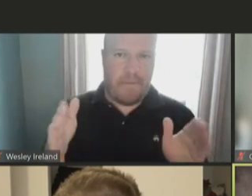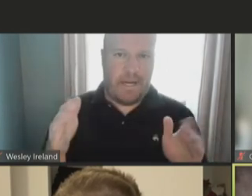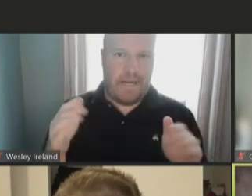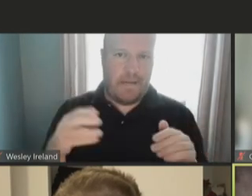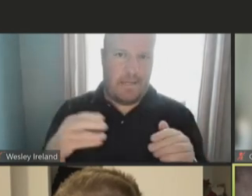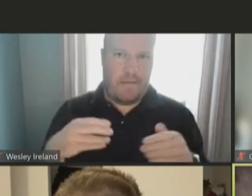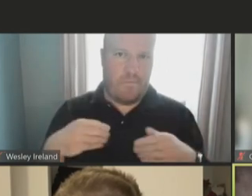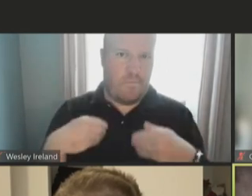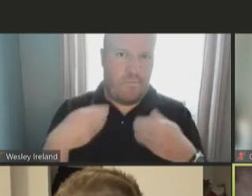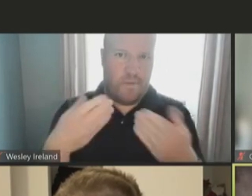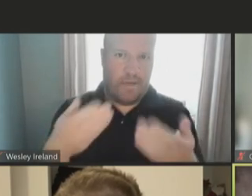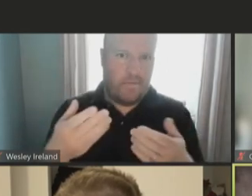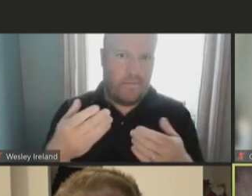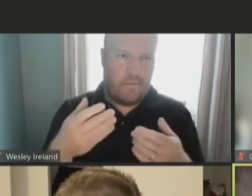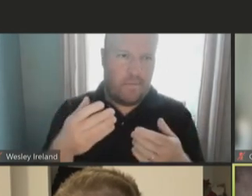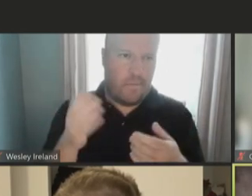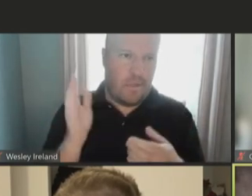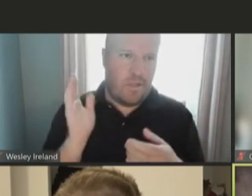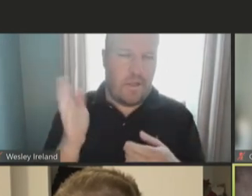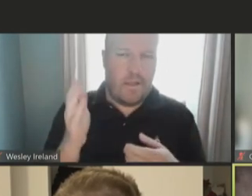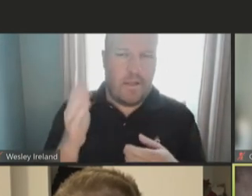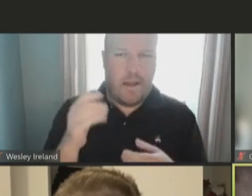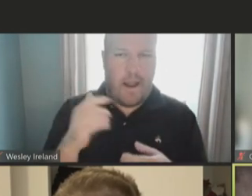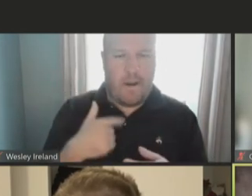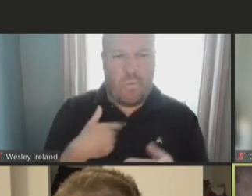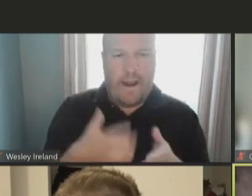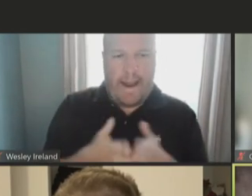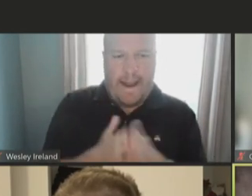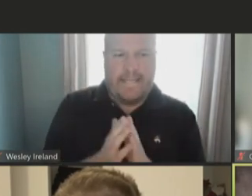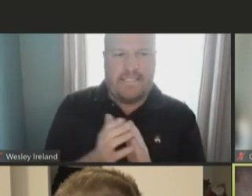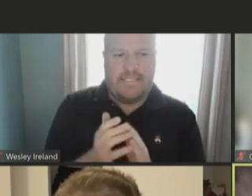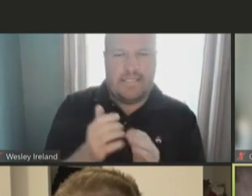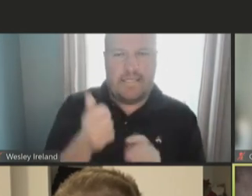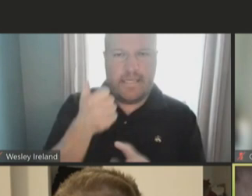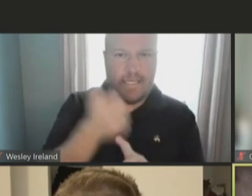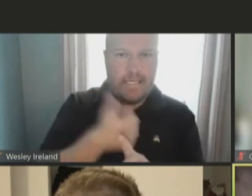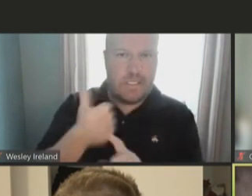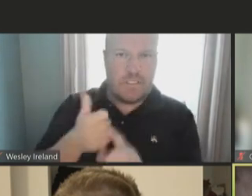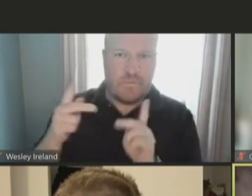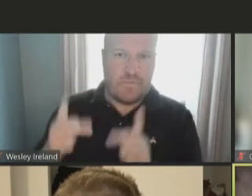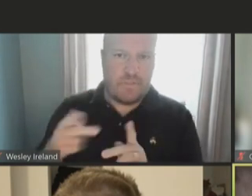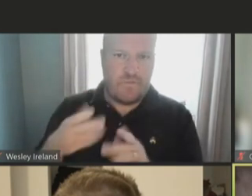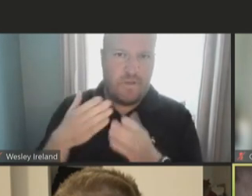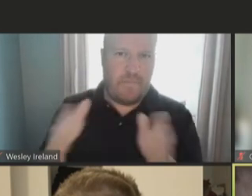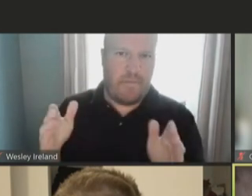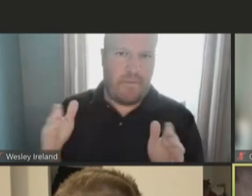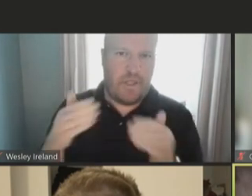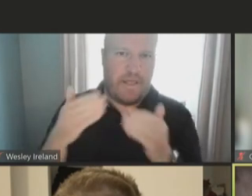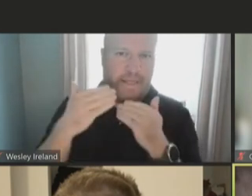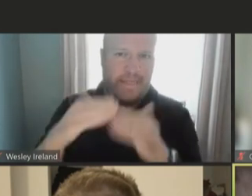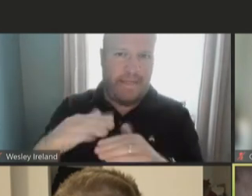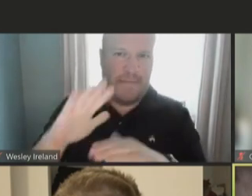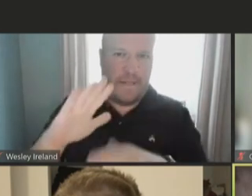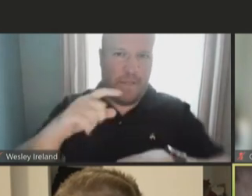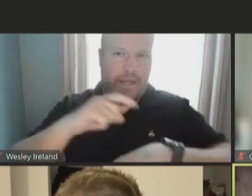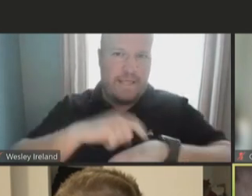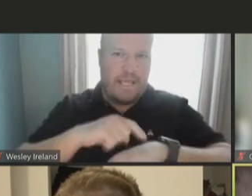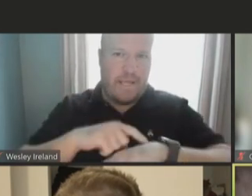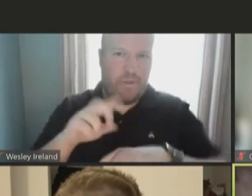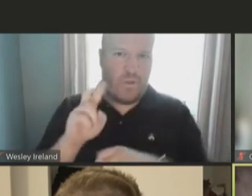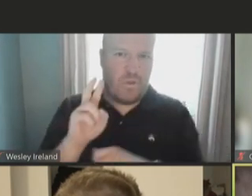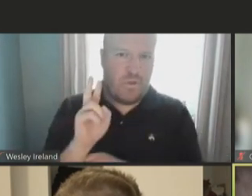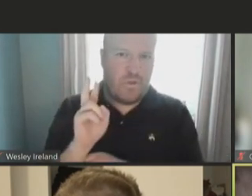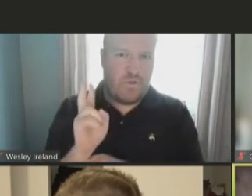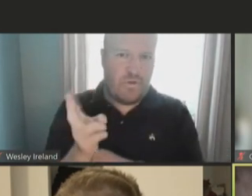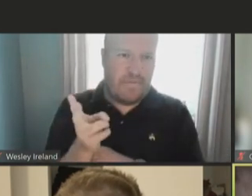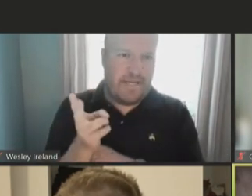So does anyone from the public want to provide any information? I do ask that any